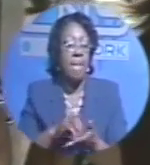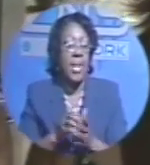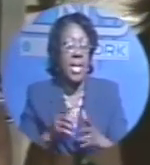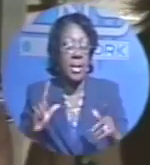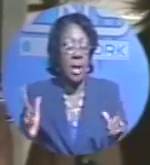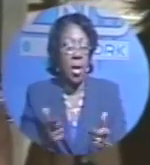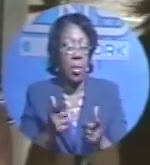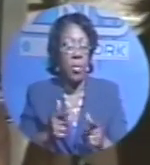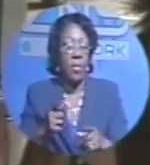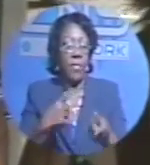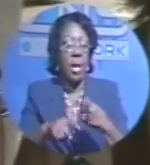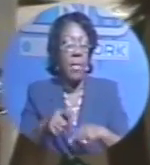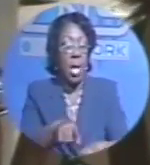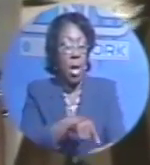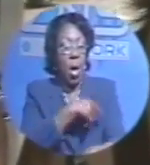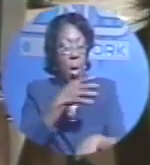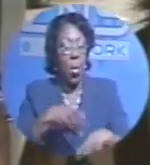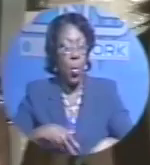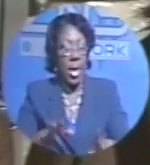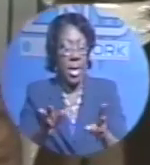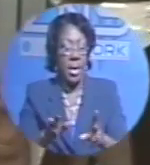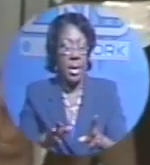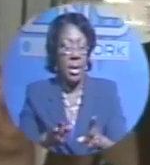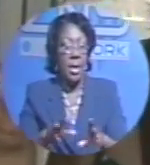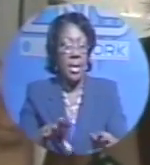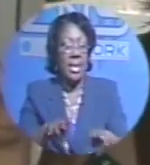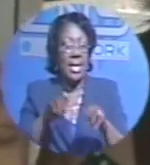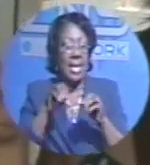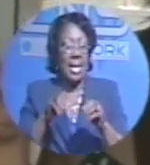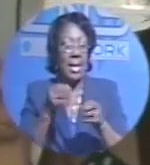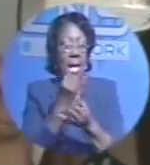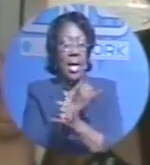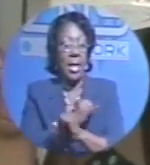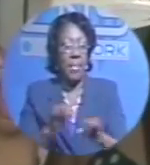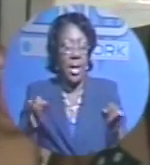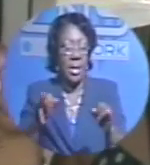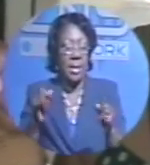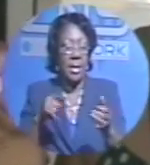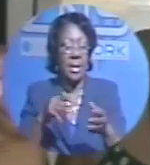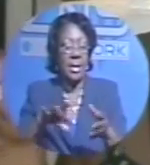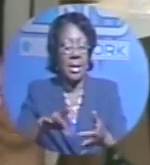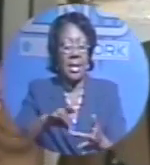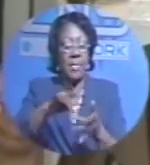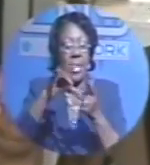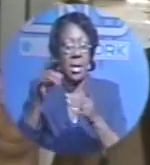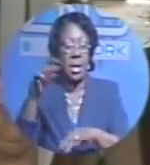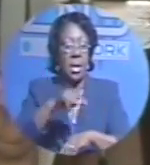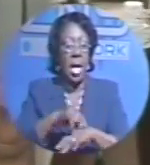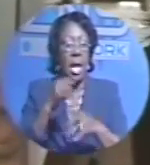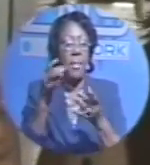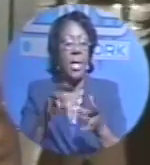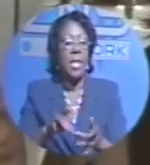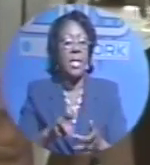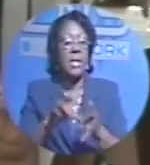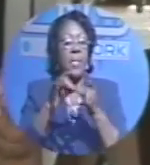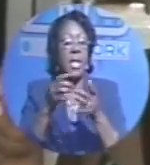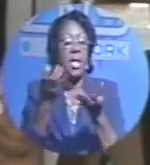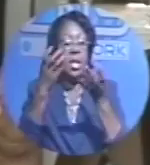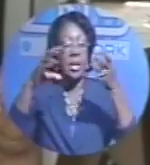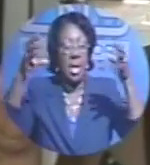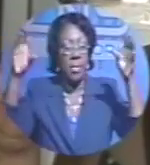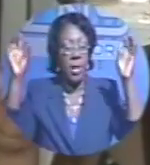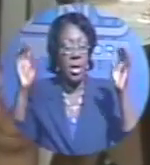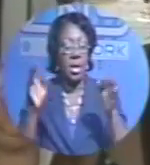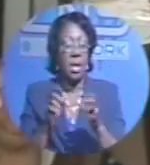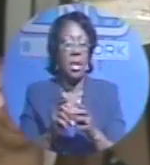as Americans to gain our independence, and you know, it's a special time and a special celebration. I think not just for America, but for